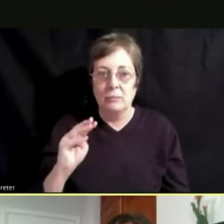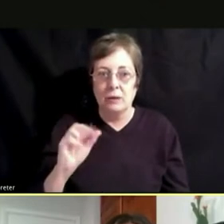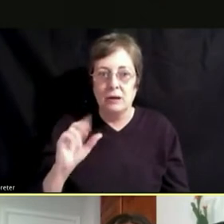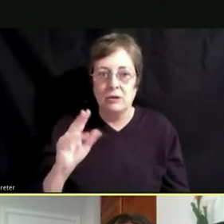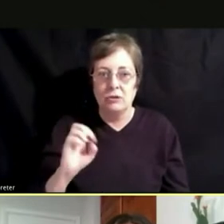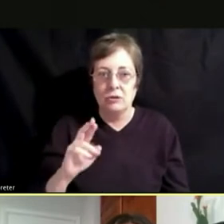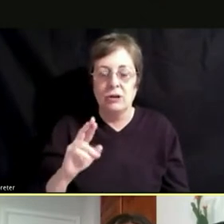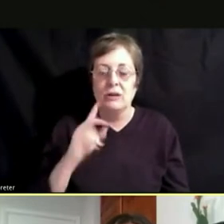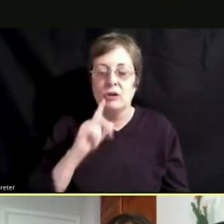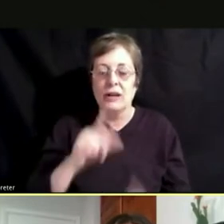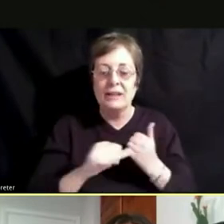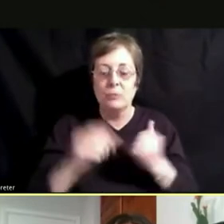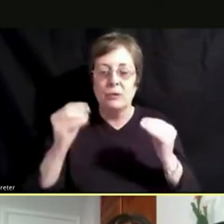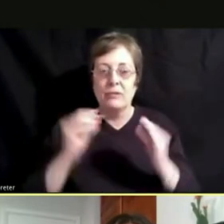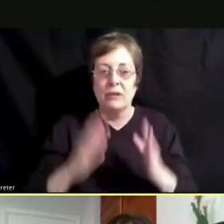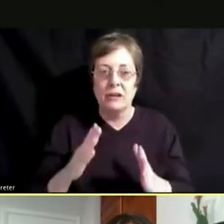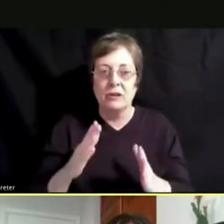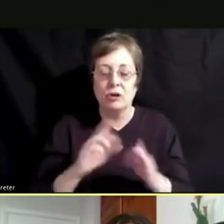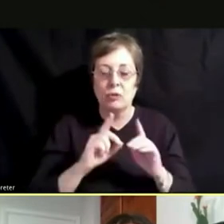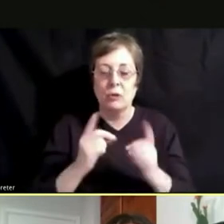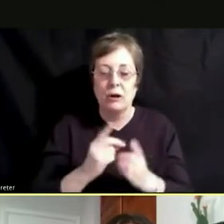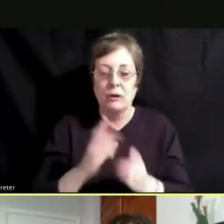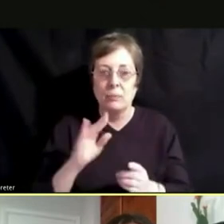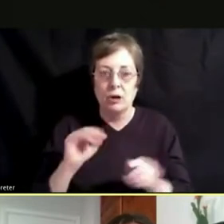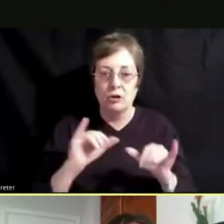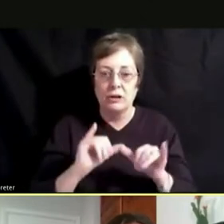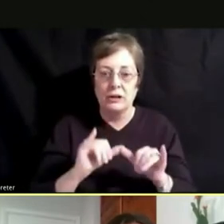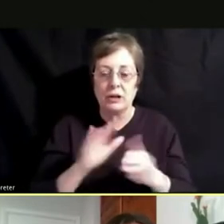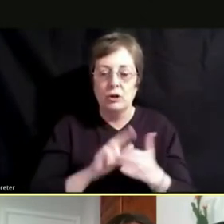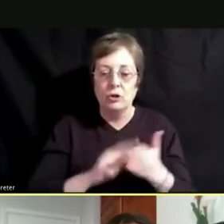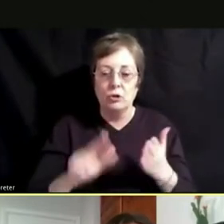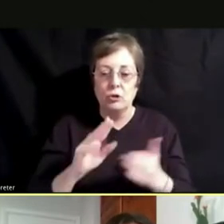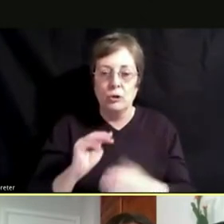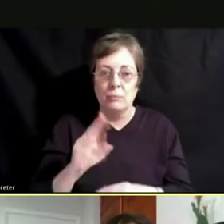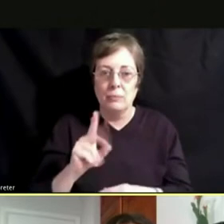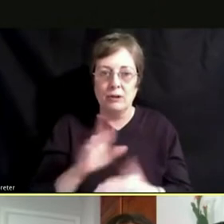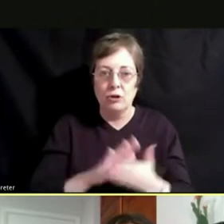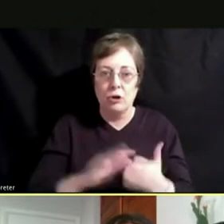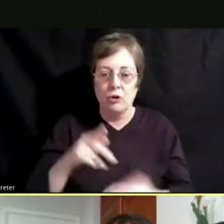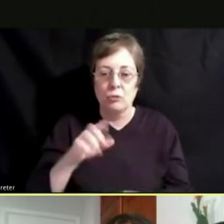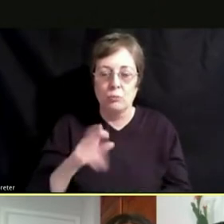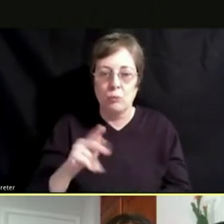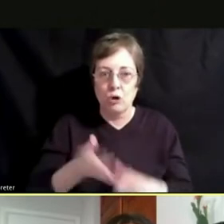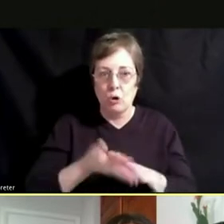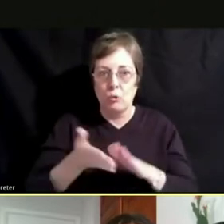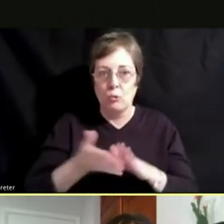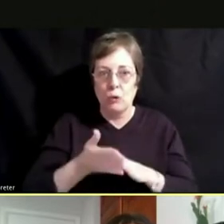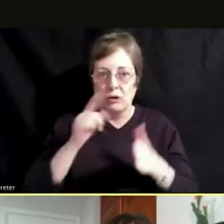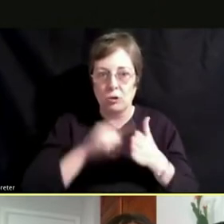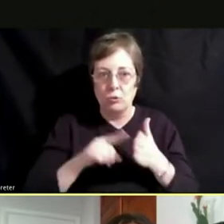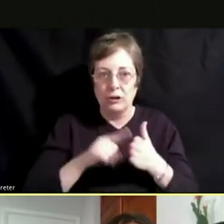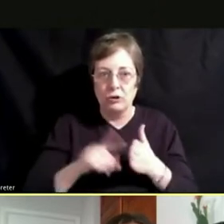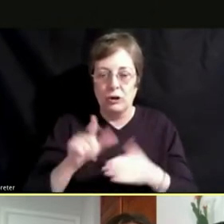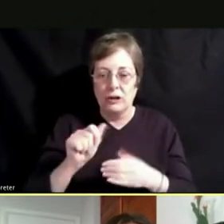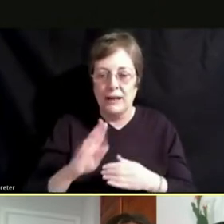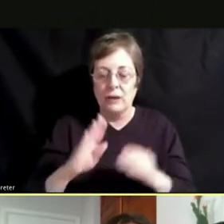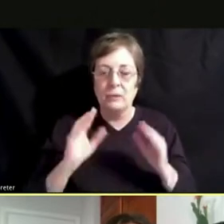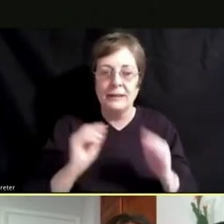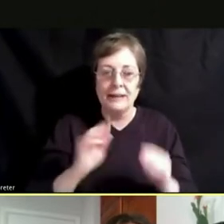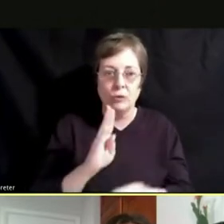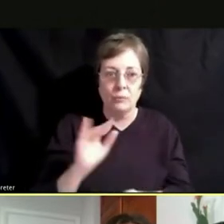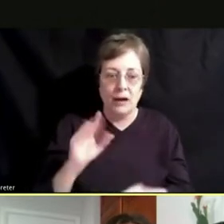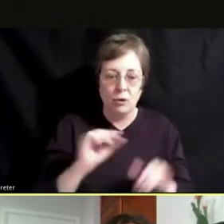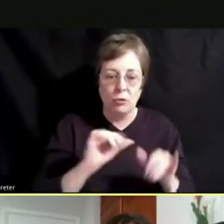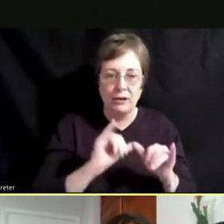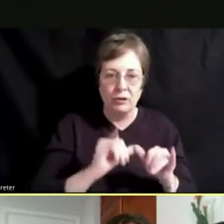of Bioengineering at the University of Maryland College Park, where she runs a research lab and teaches bioengineering courses. Her lab's